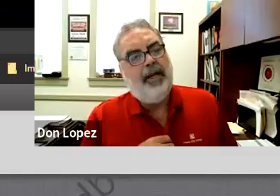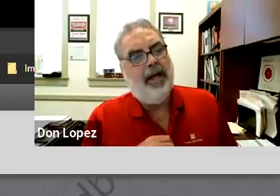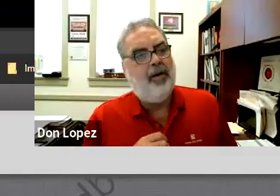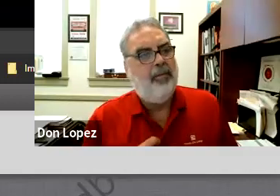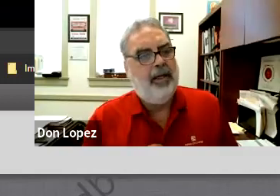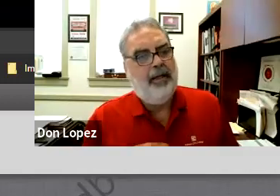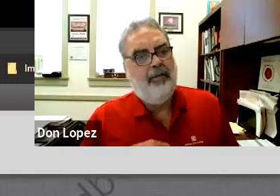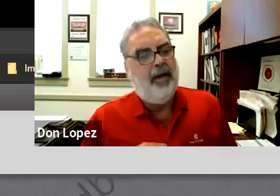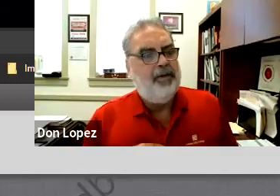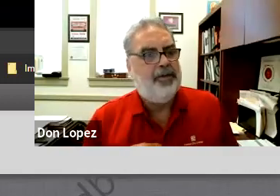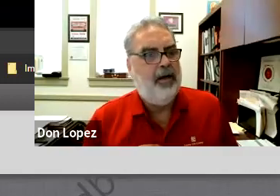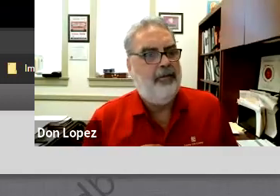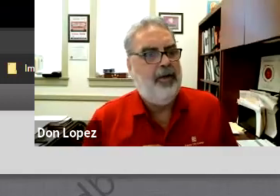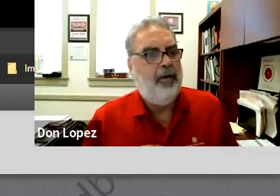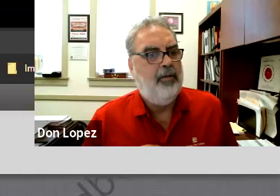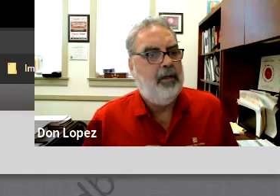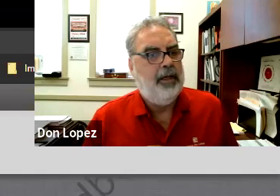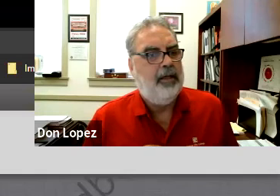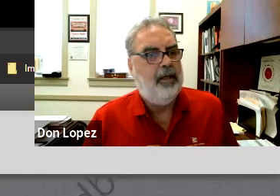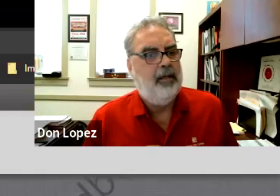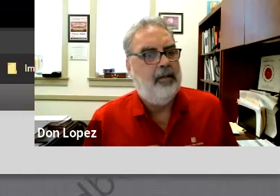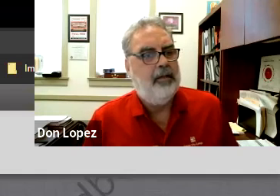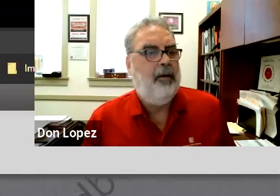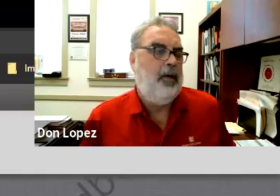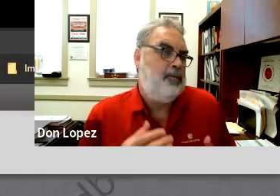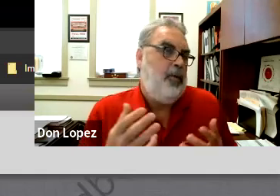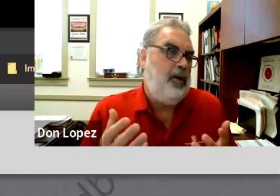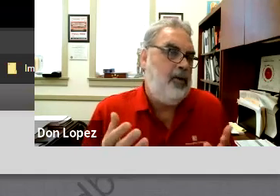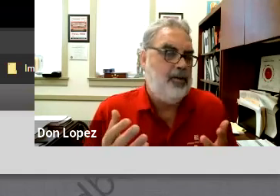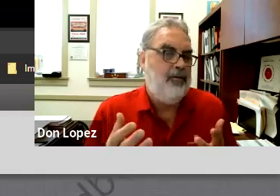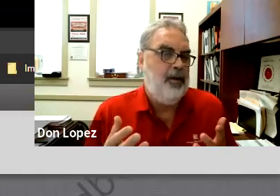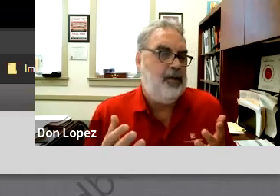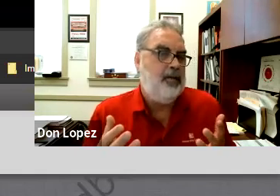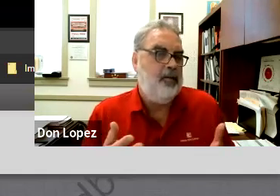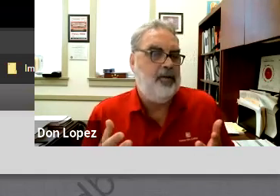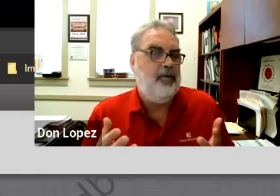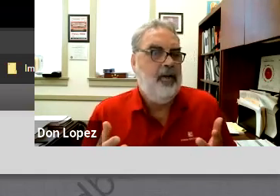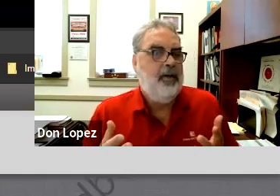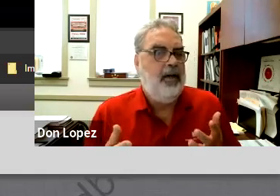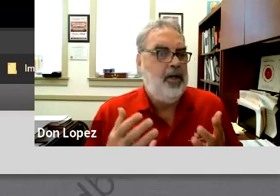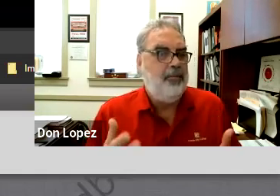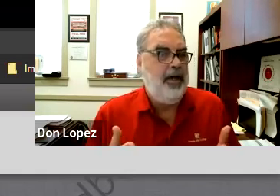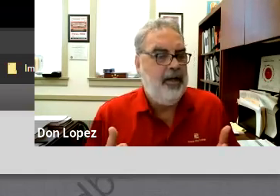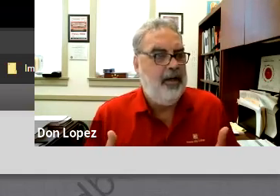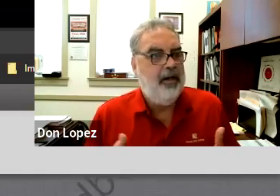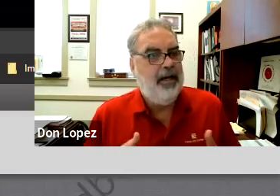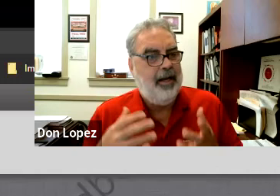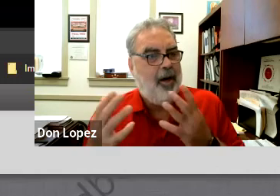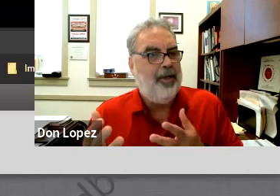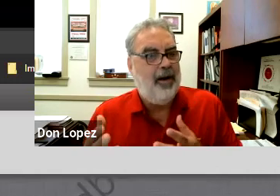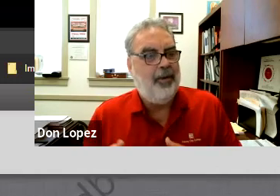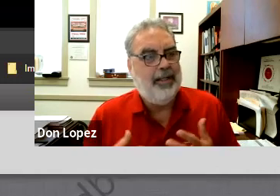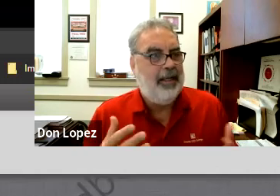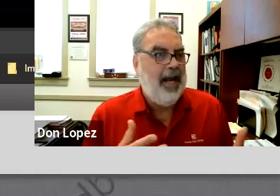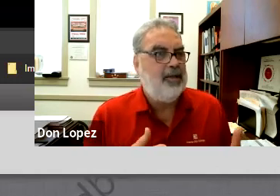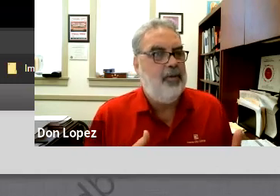if you need help, like you find yourself, you know, like I want to just point out Crystal, for instance. Crystal jumped in and